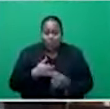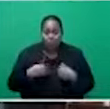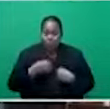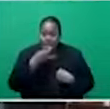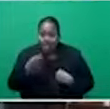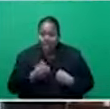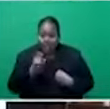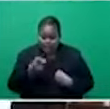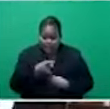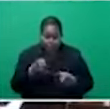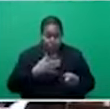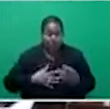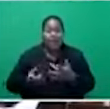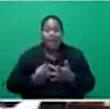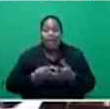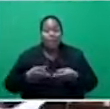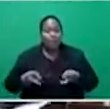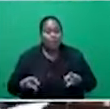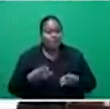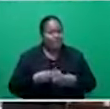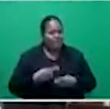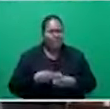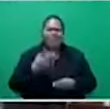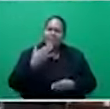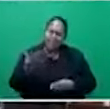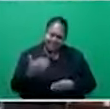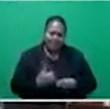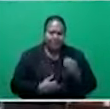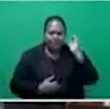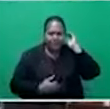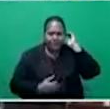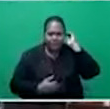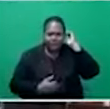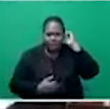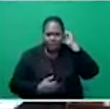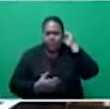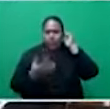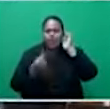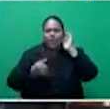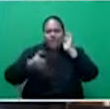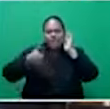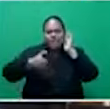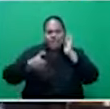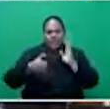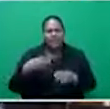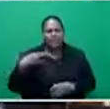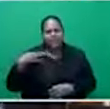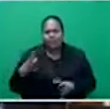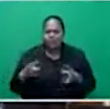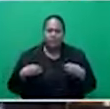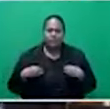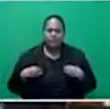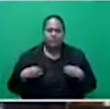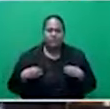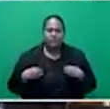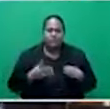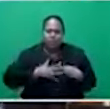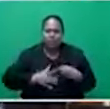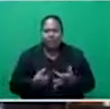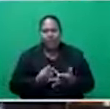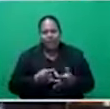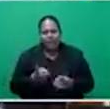want to go into any other type of lease, please come forward. We've already had 16 applications. People are just tiptoeing now. Out of that, sir,